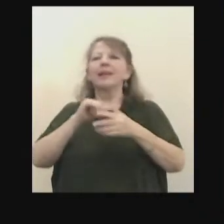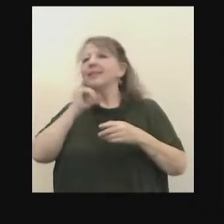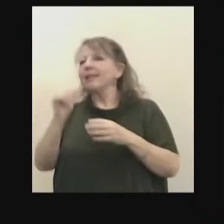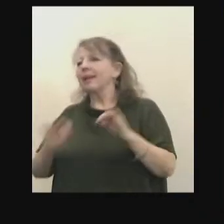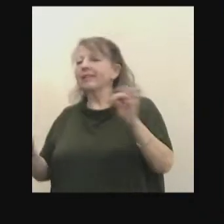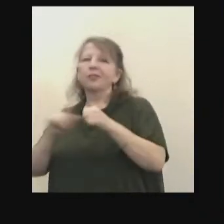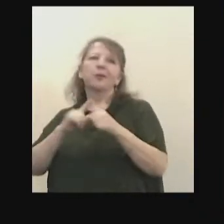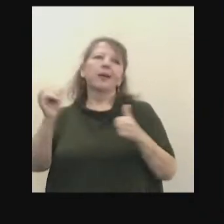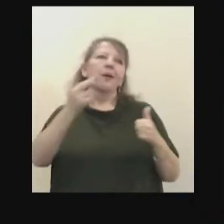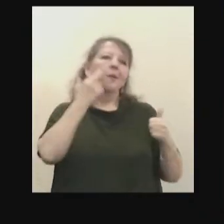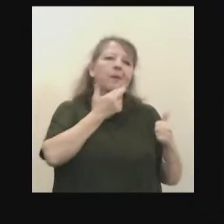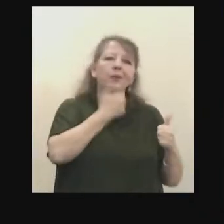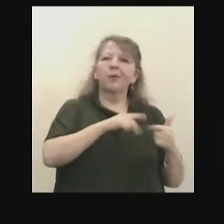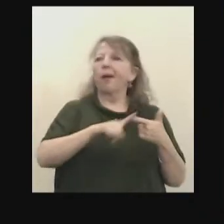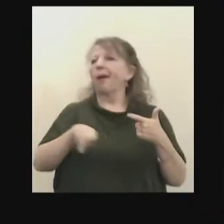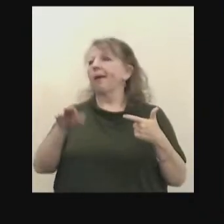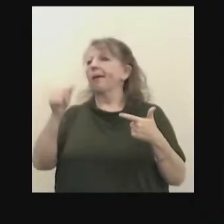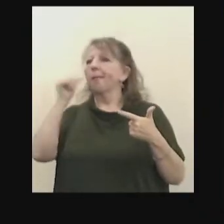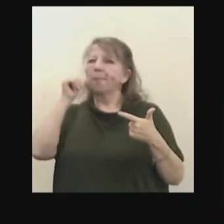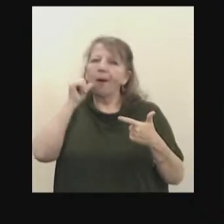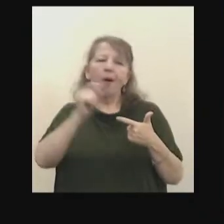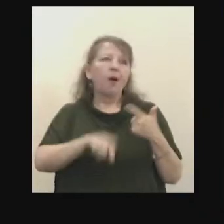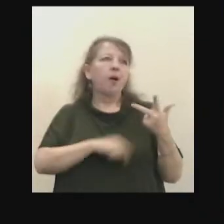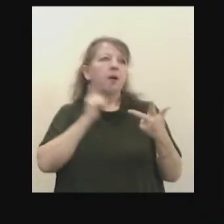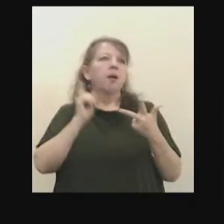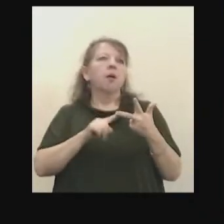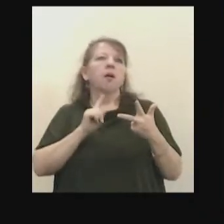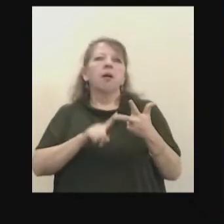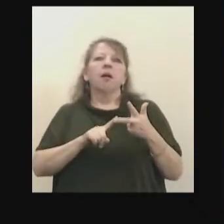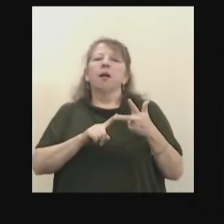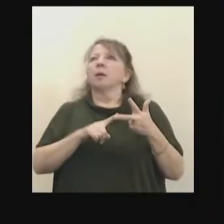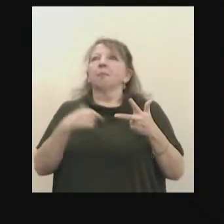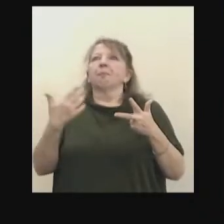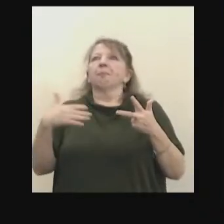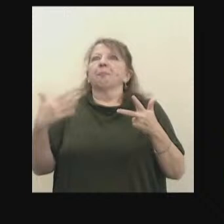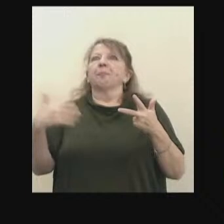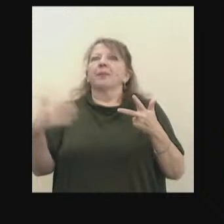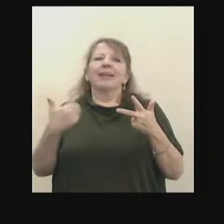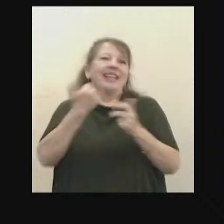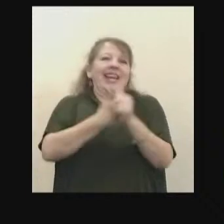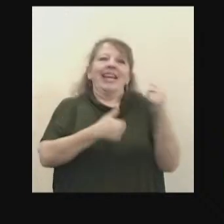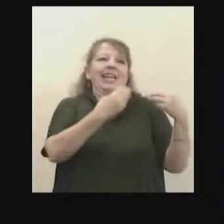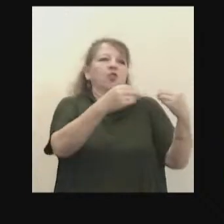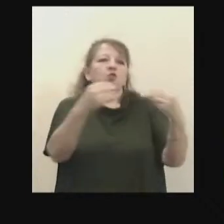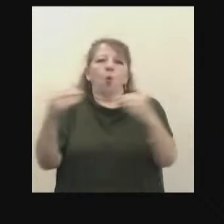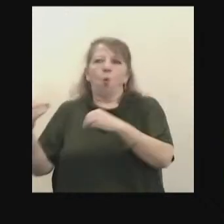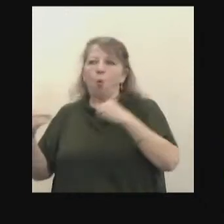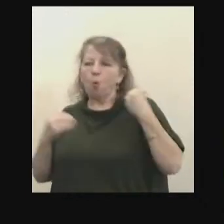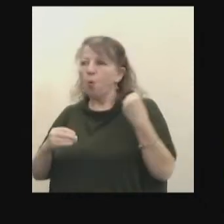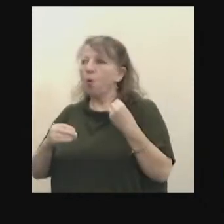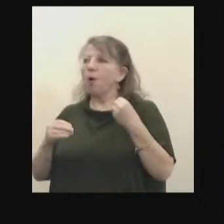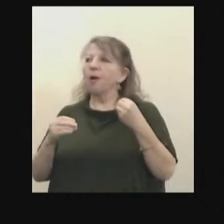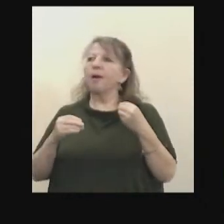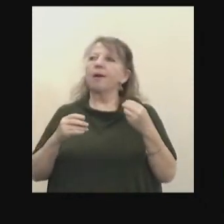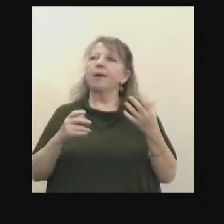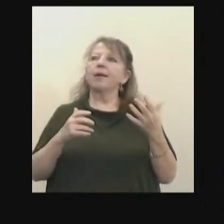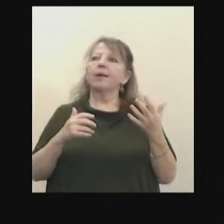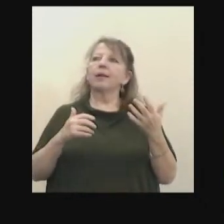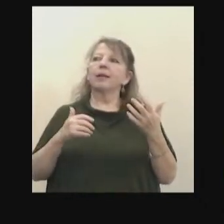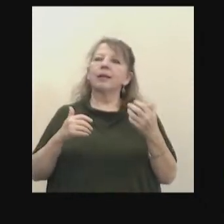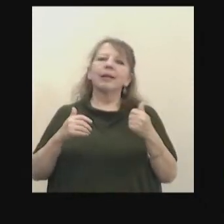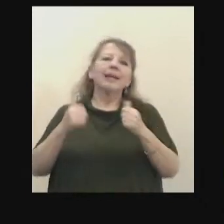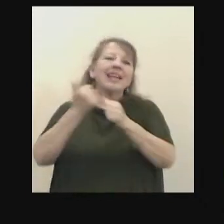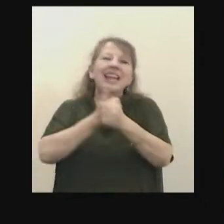restaurant, bar, any type of any type of store that is in any